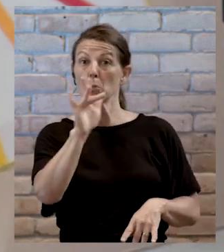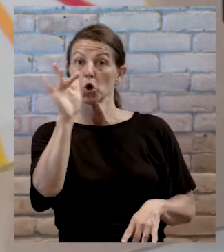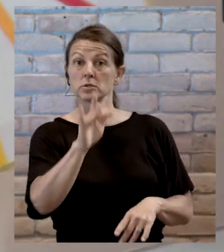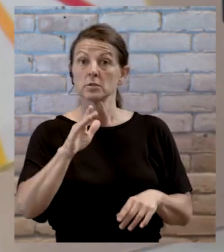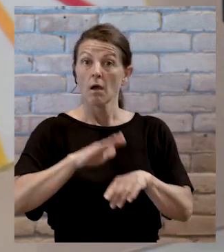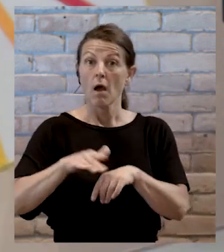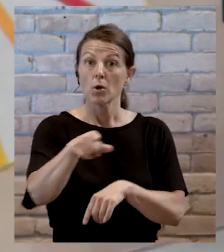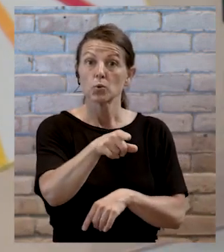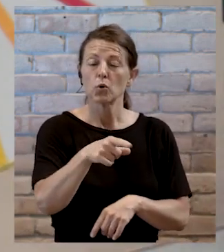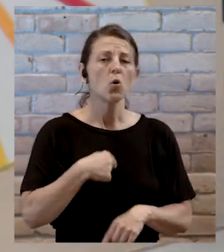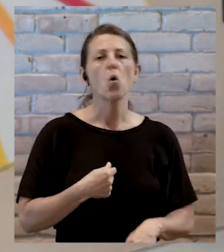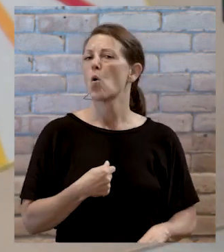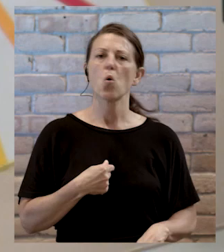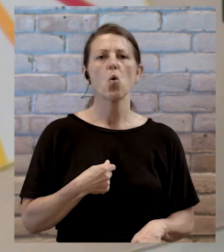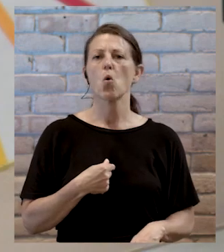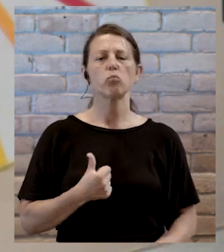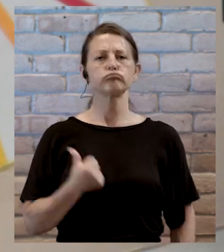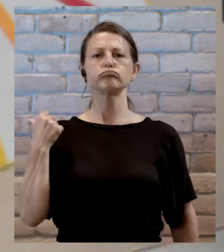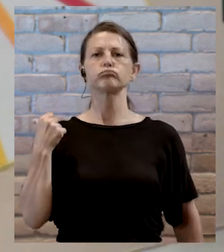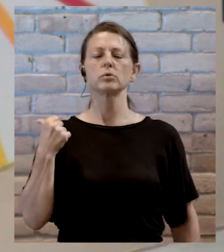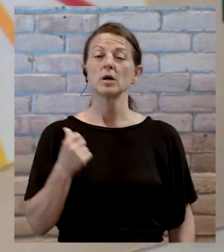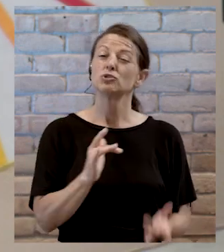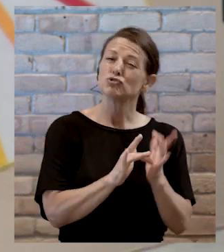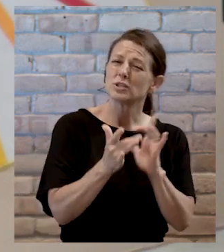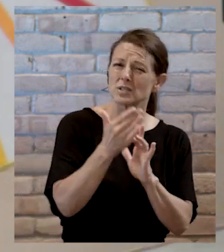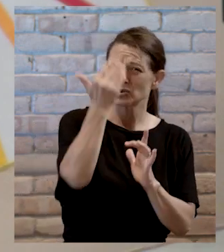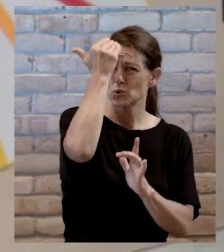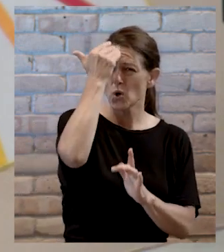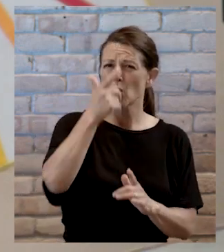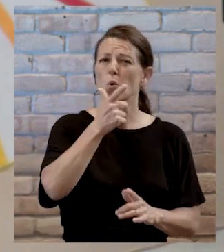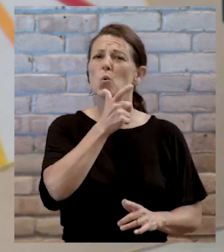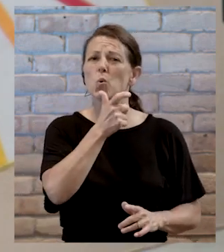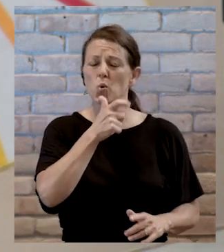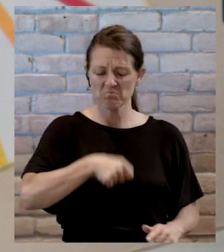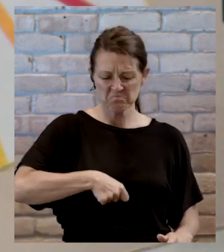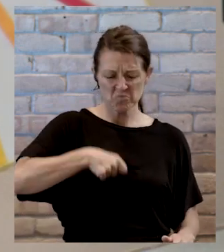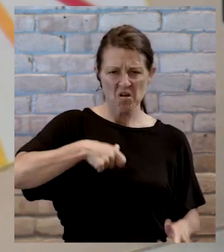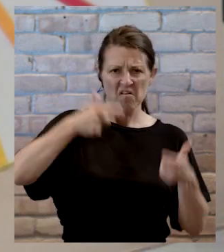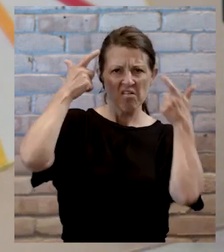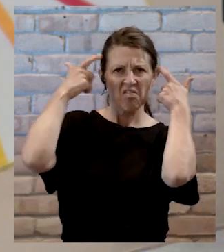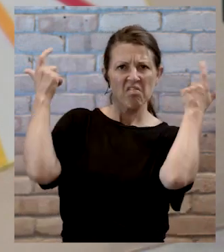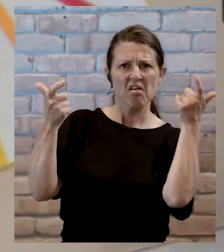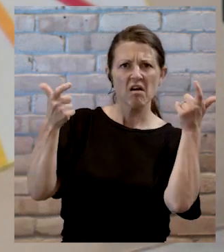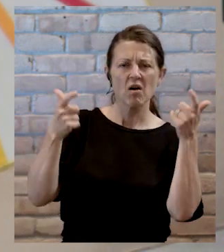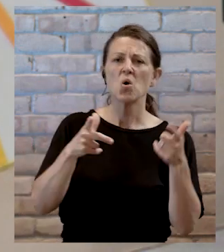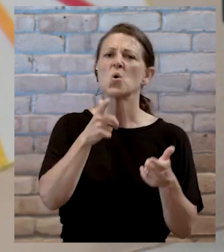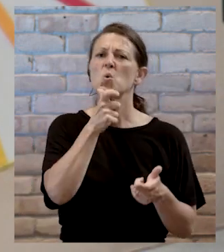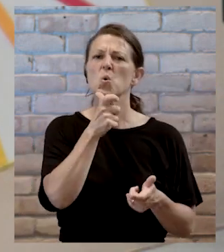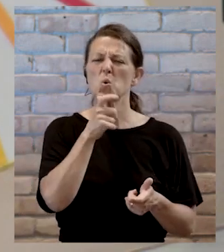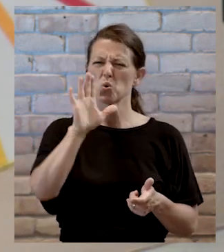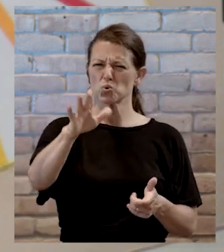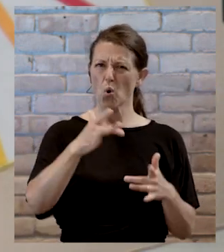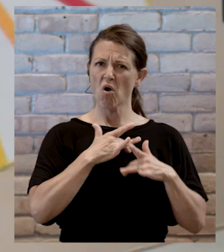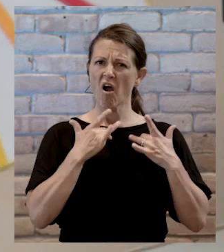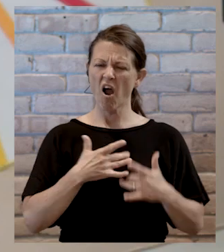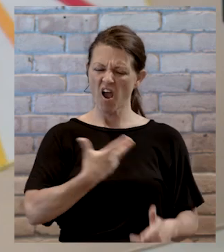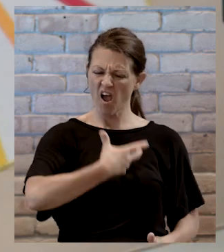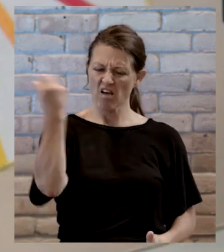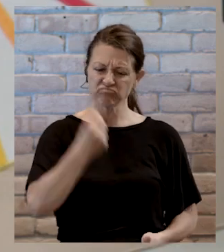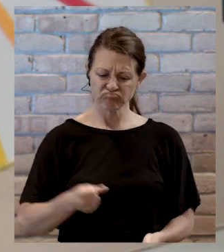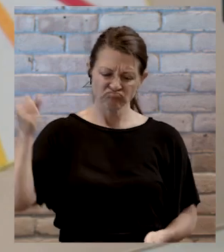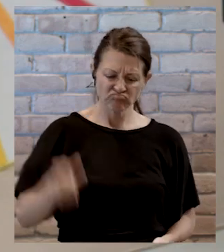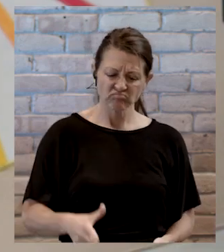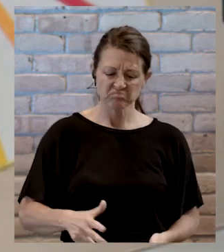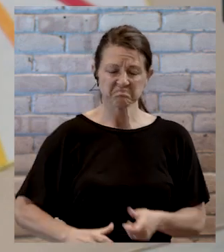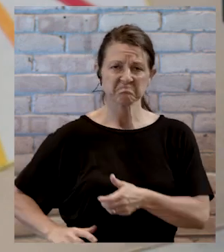Jesus knows when the proud stomped on your heart instead of showing you